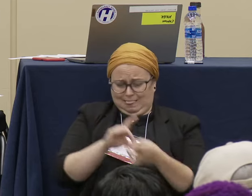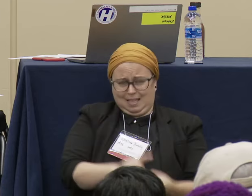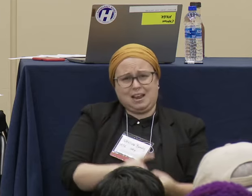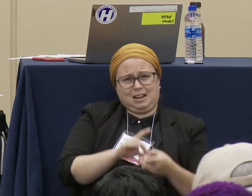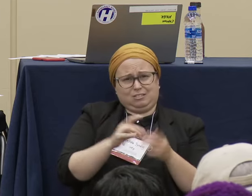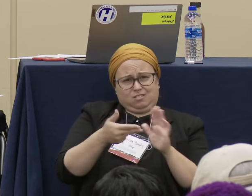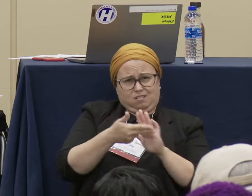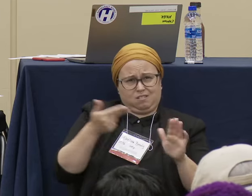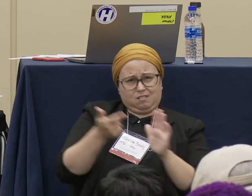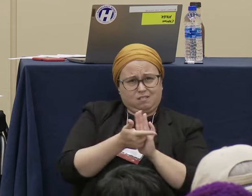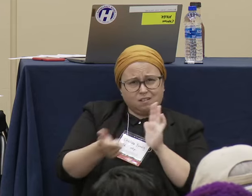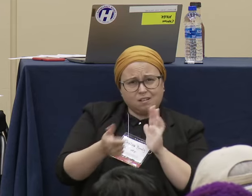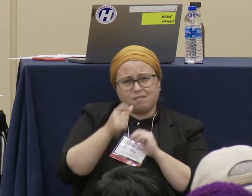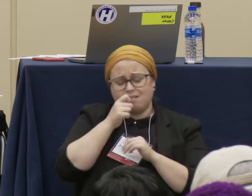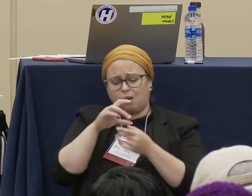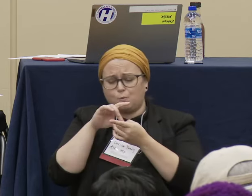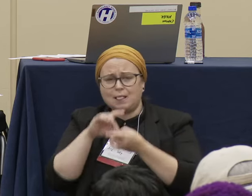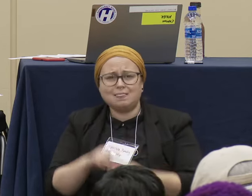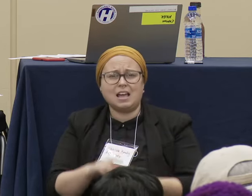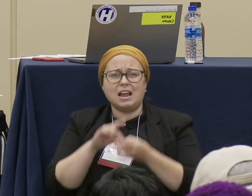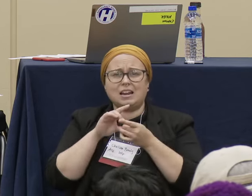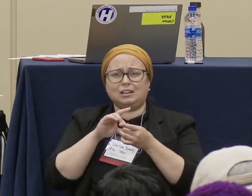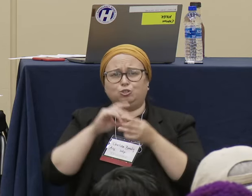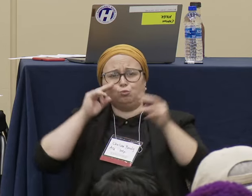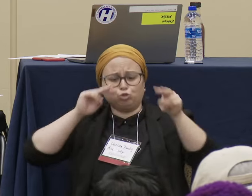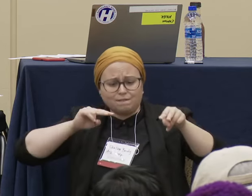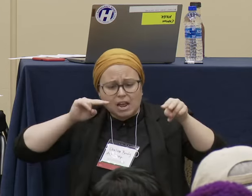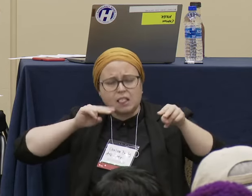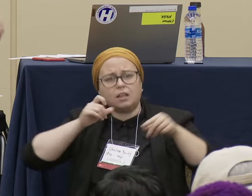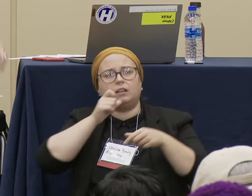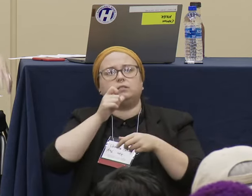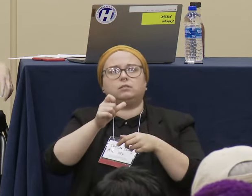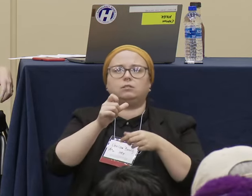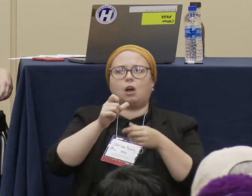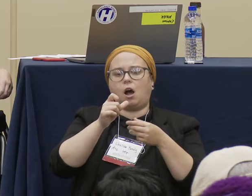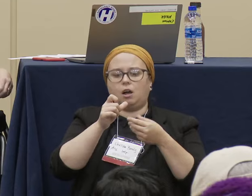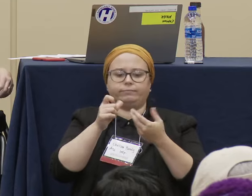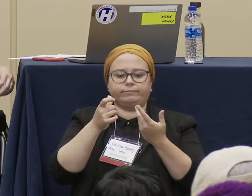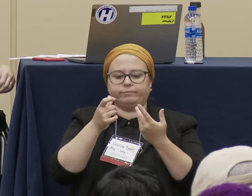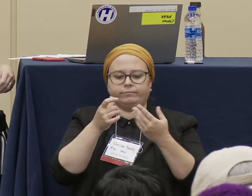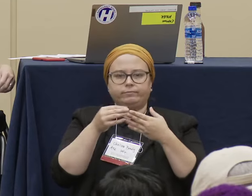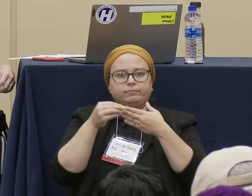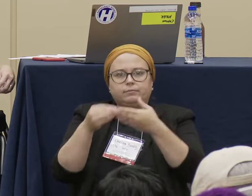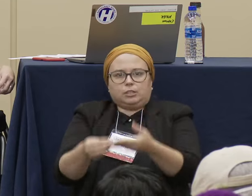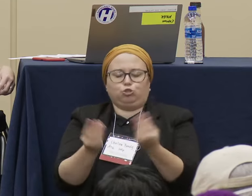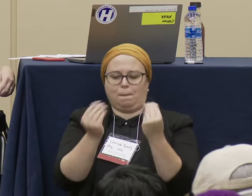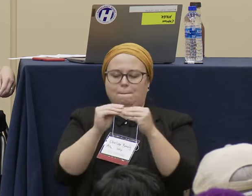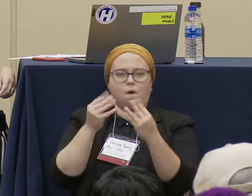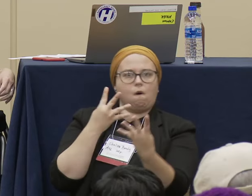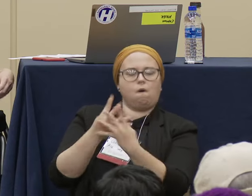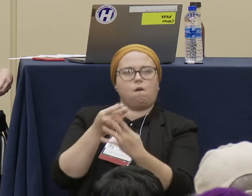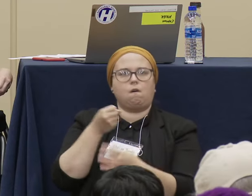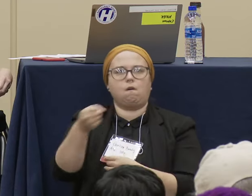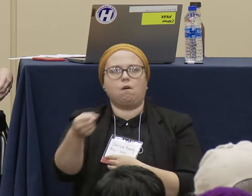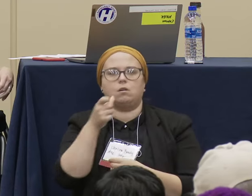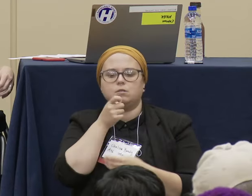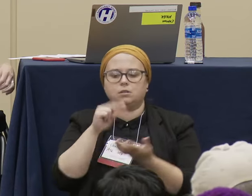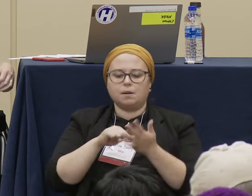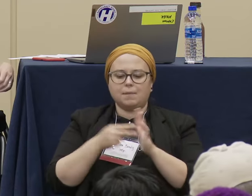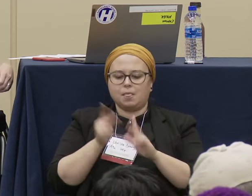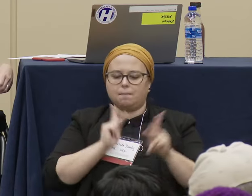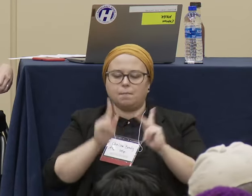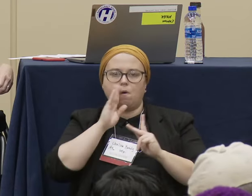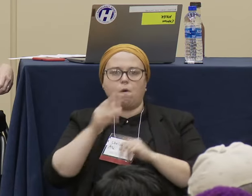not related to surveillance? Does it not lead to further incarceration? Does it not lead people to be then incarcerated in a psychiatric